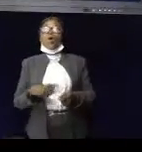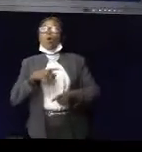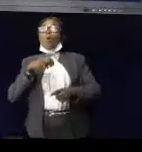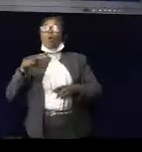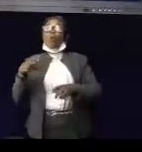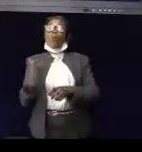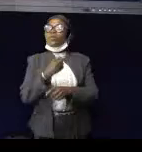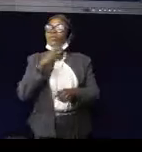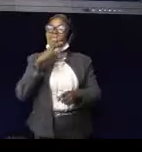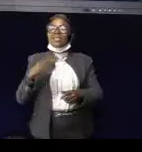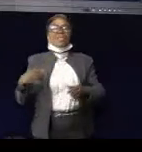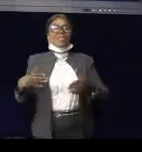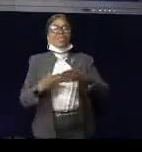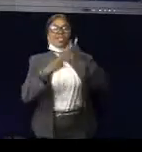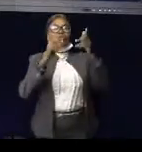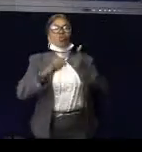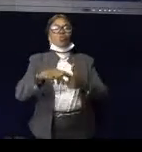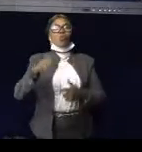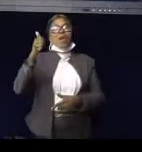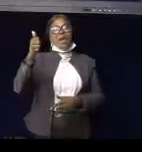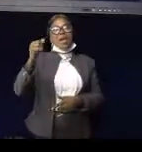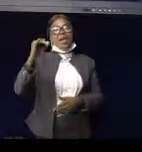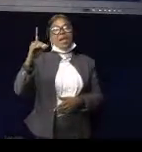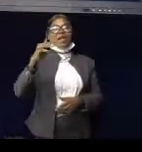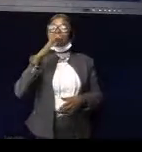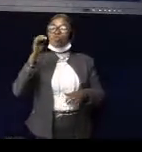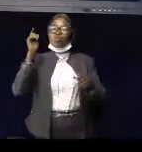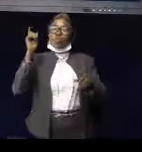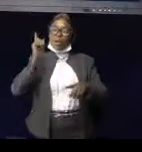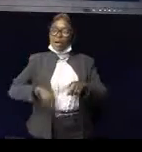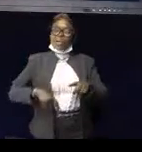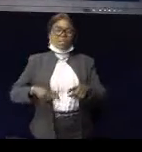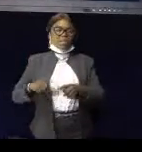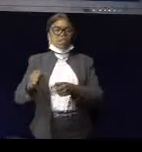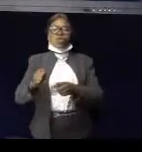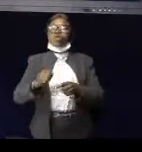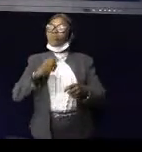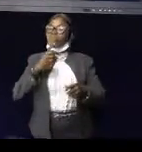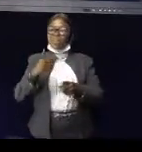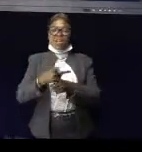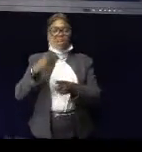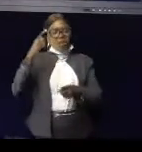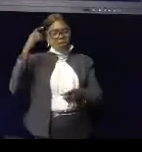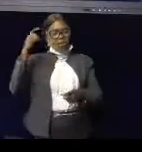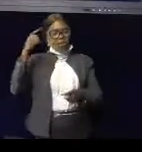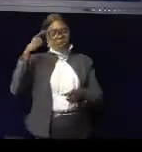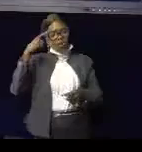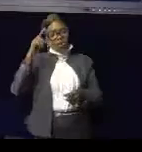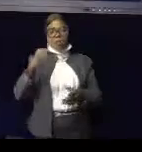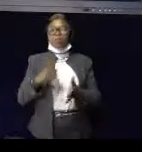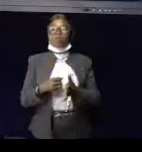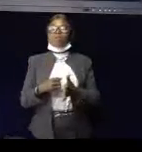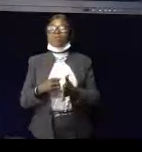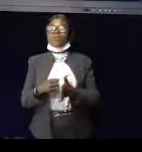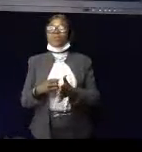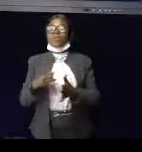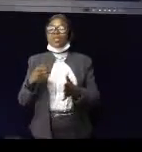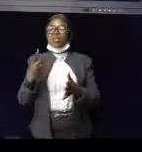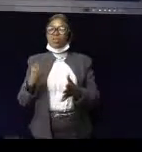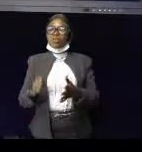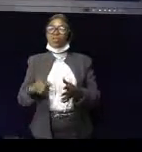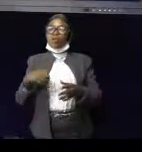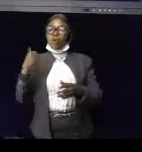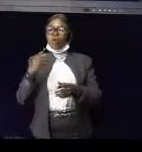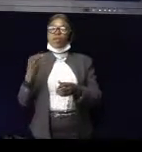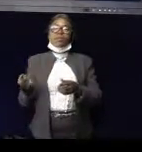but once it leads to AIDS, it cannot be treated, and the ultimate end is